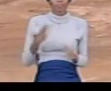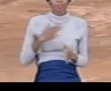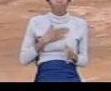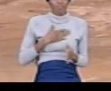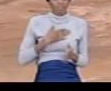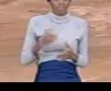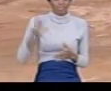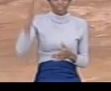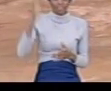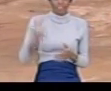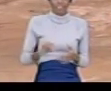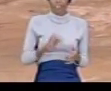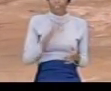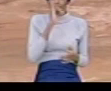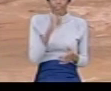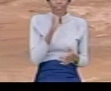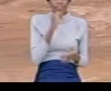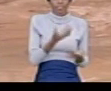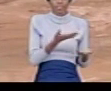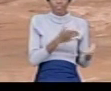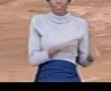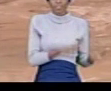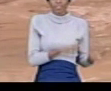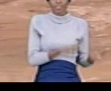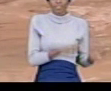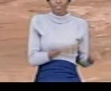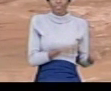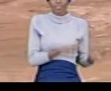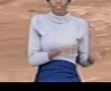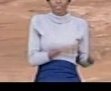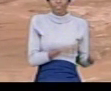My God is not dead.